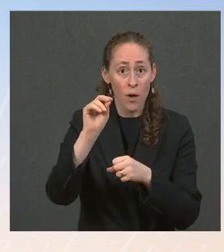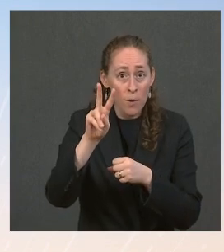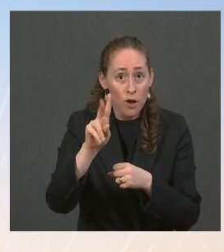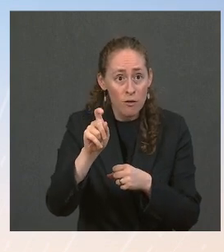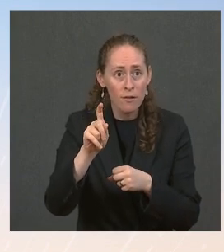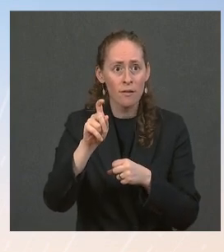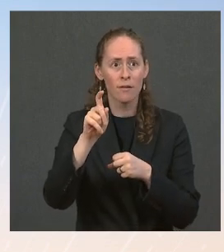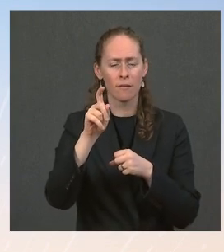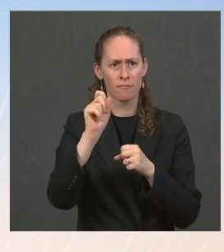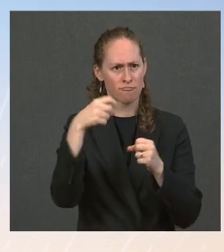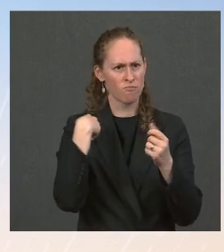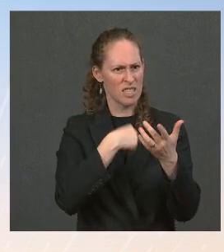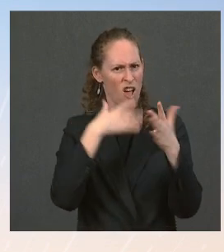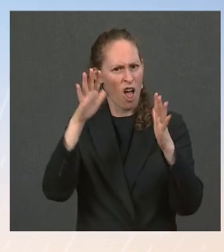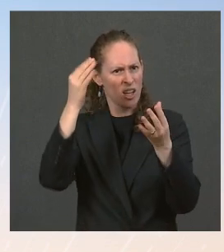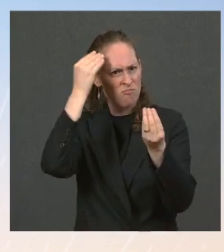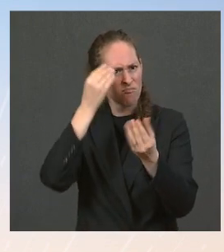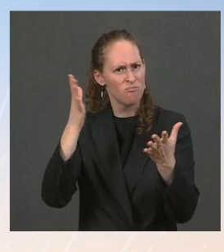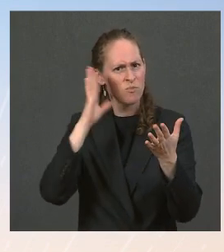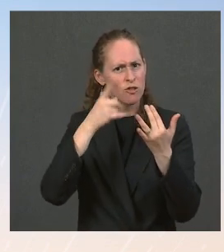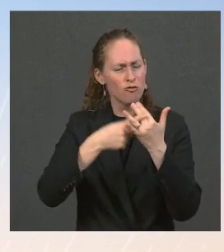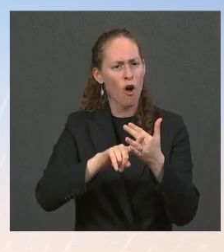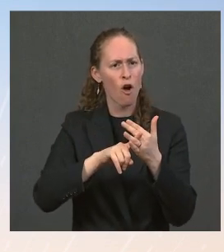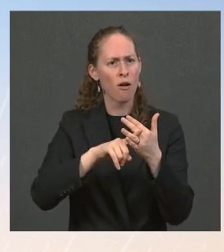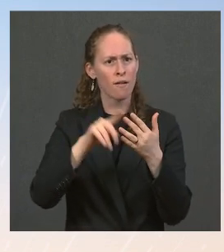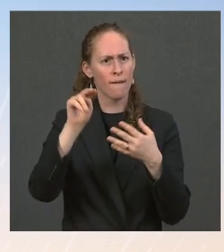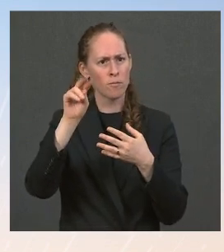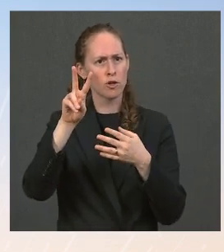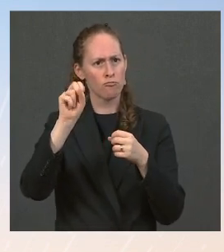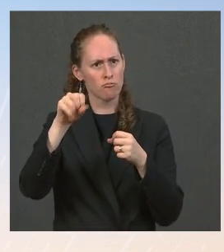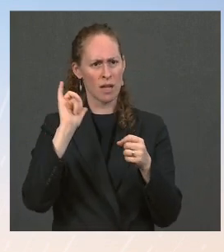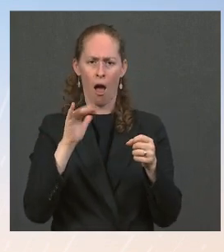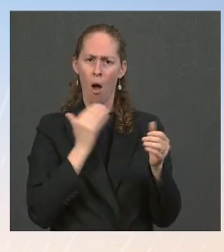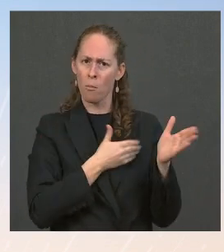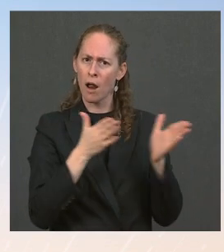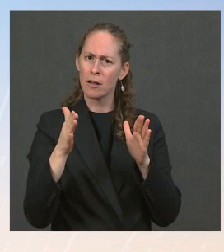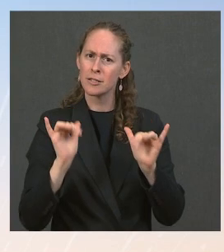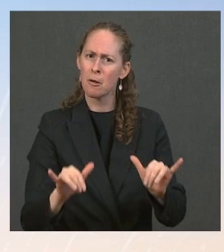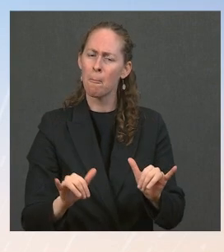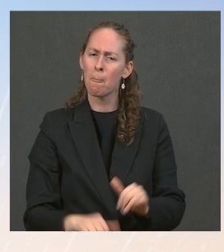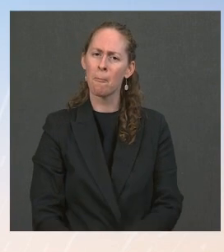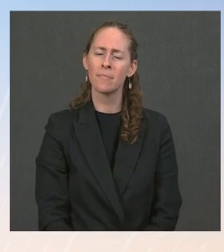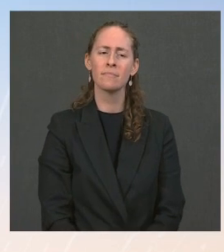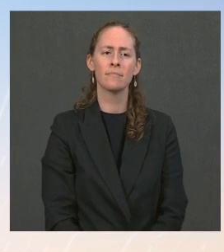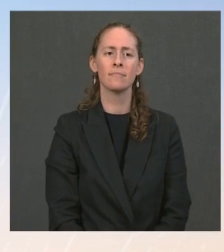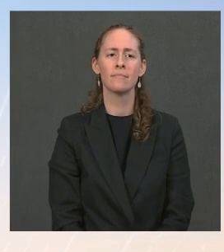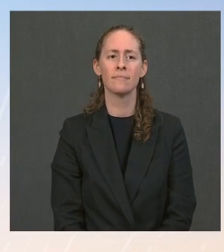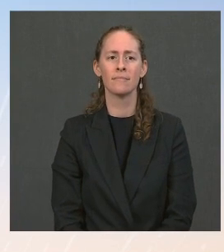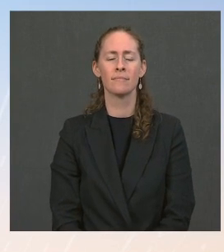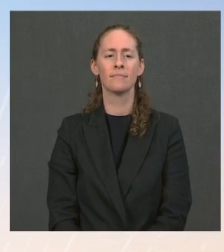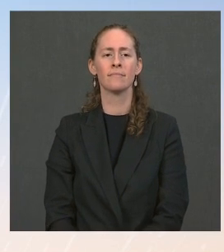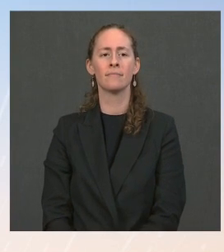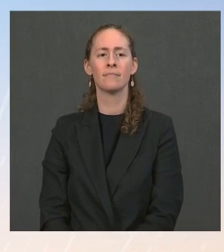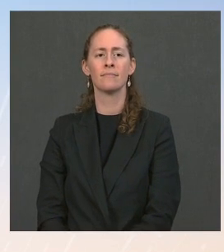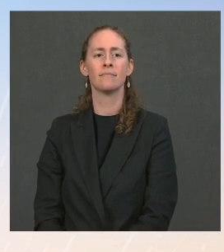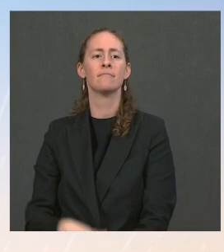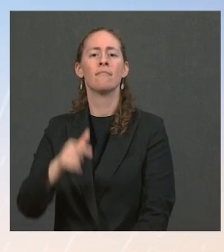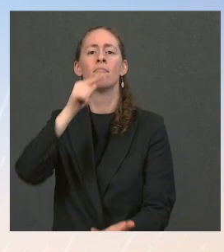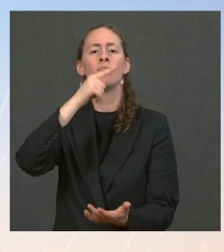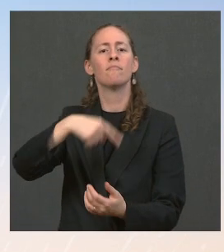announced it would be implemented in early November. That's what we're planning on. Okay. And then as far as unvaccinated foreign nationals